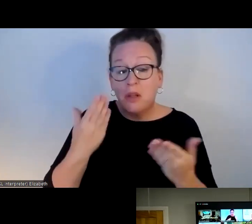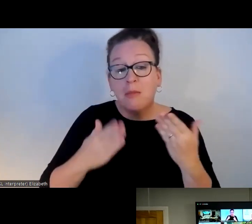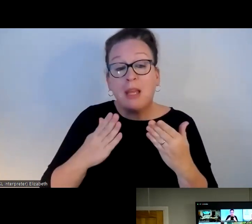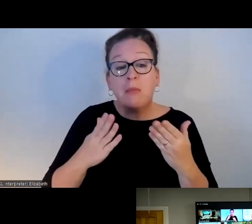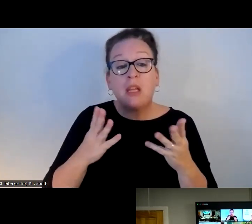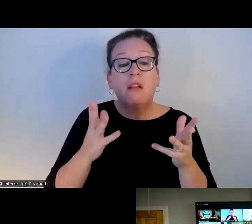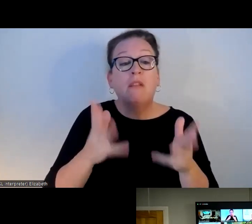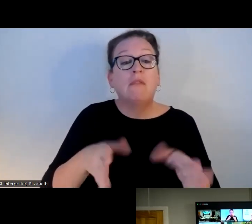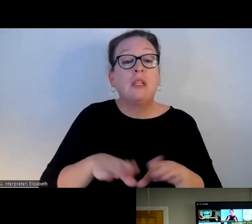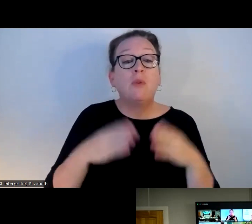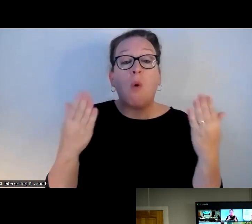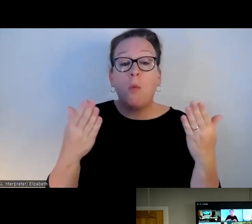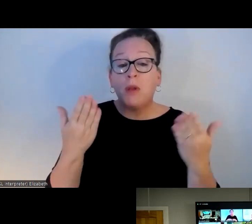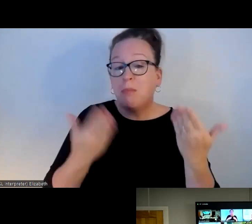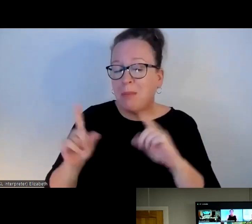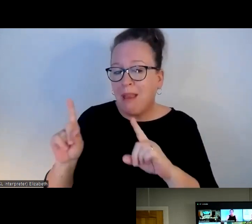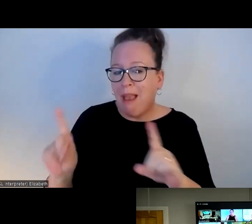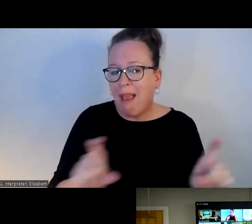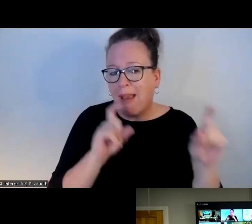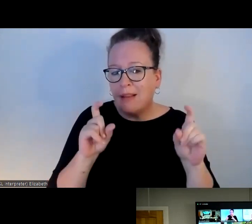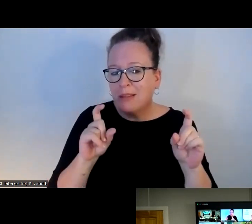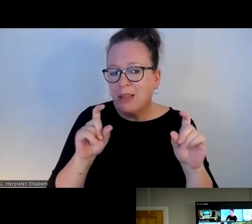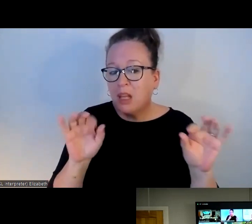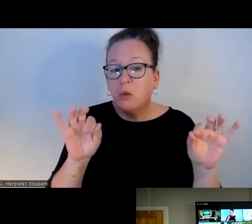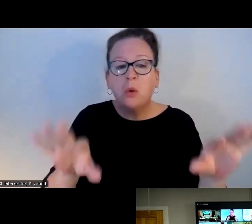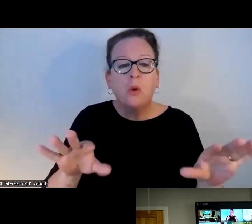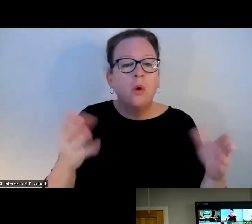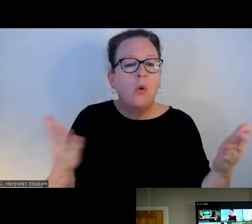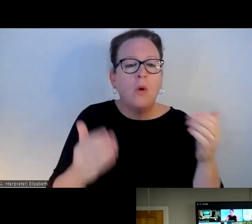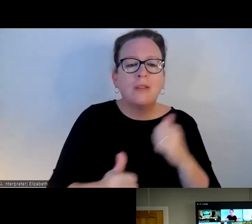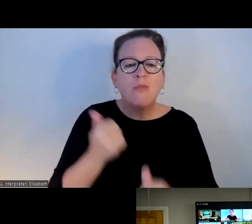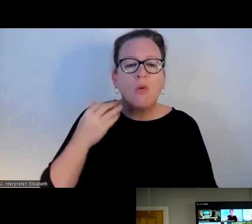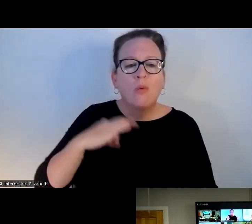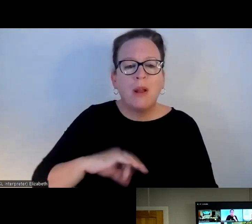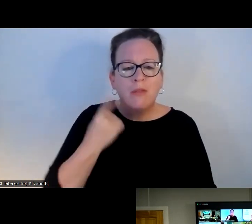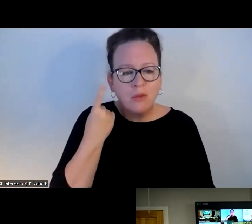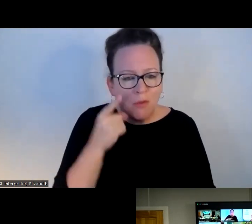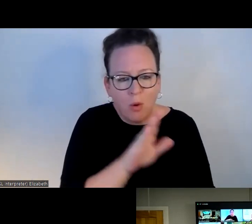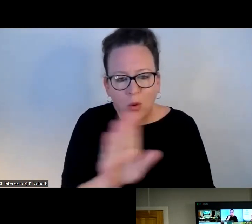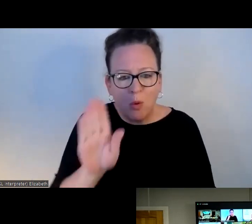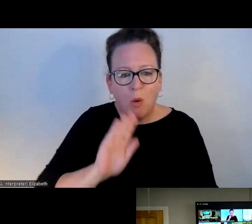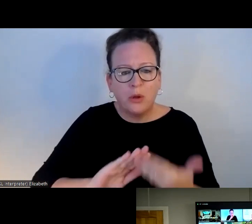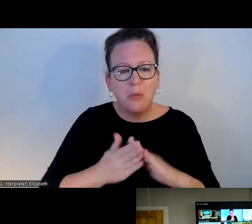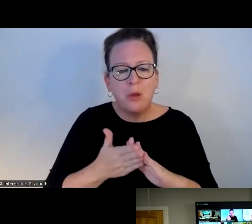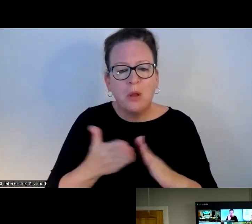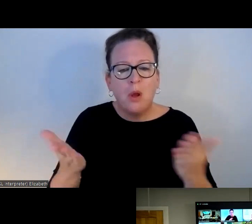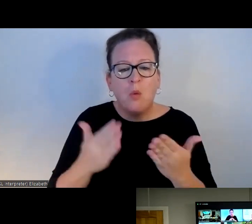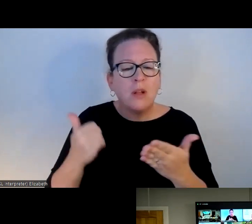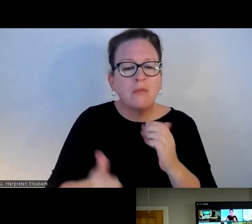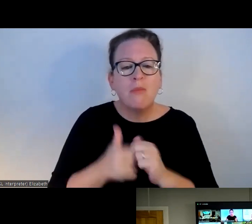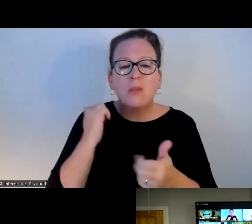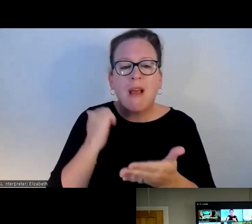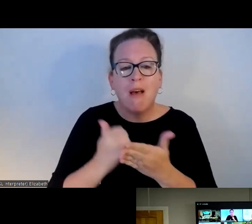is most helpful, what is most beneficial to communities